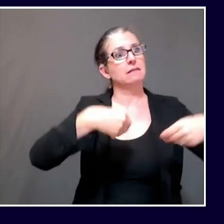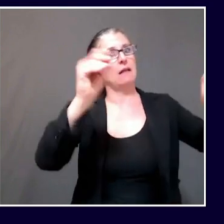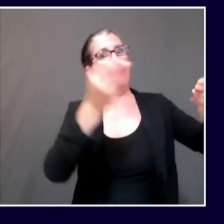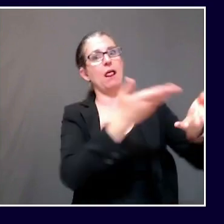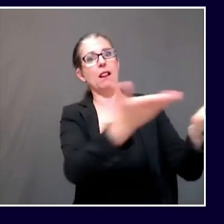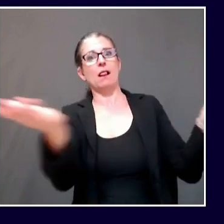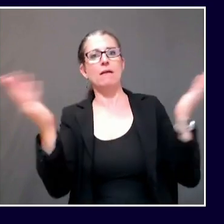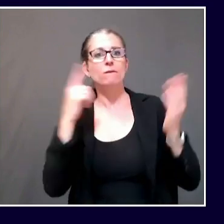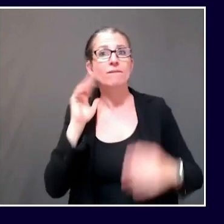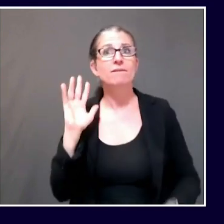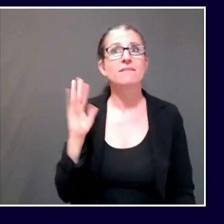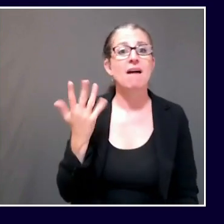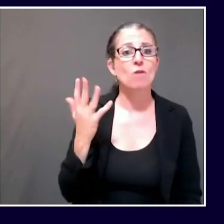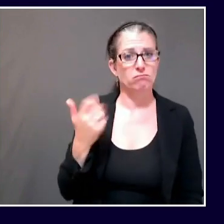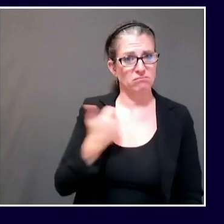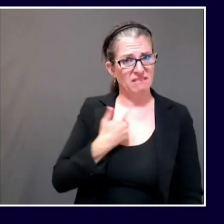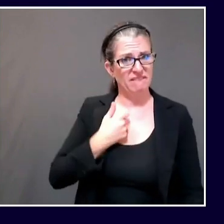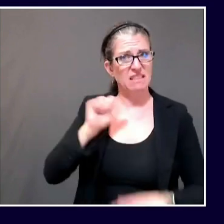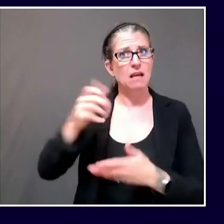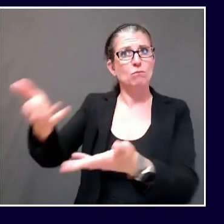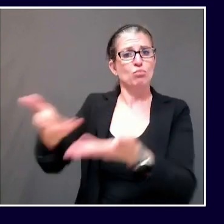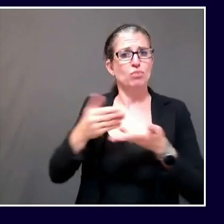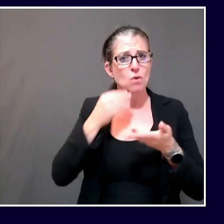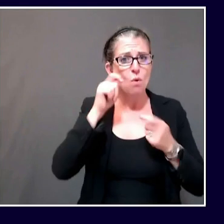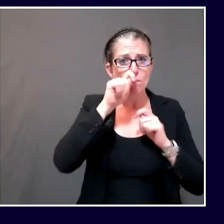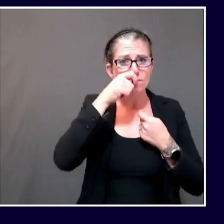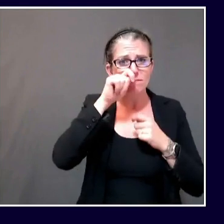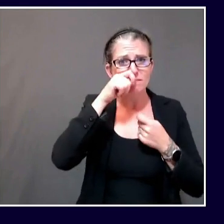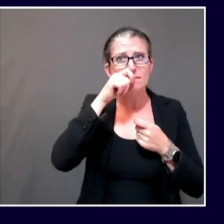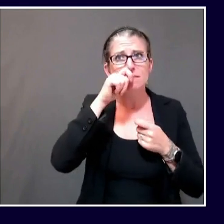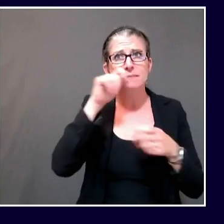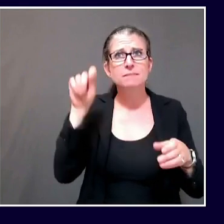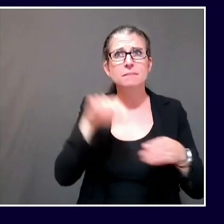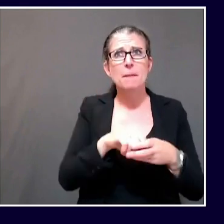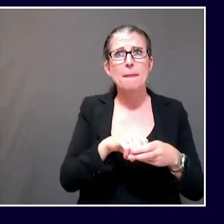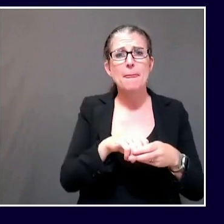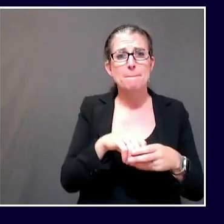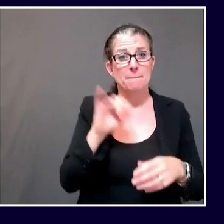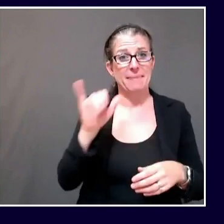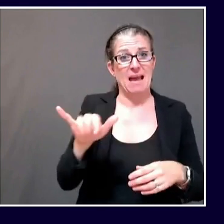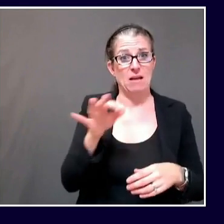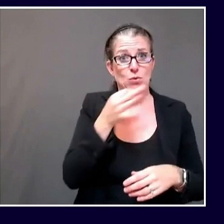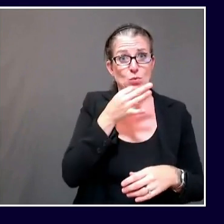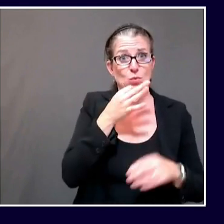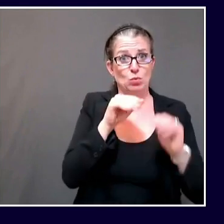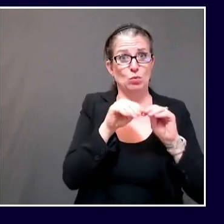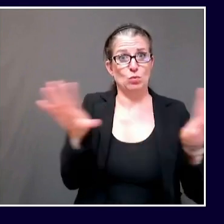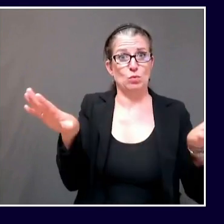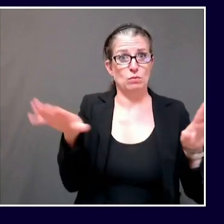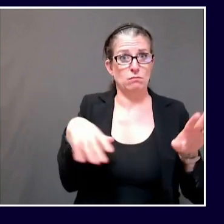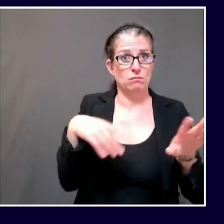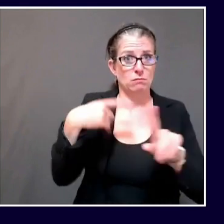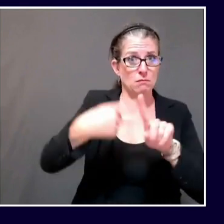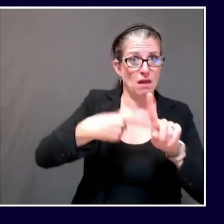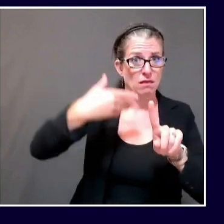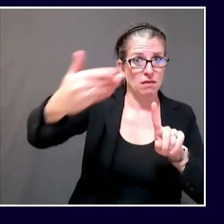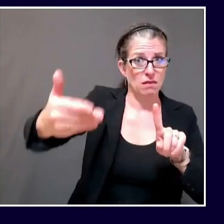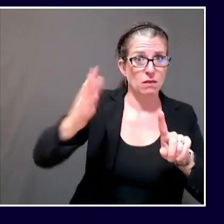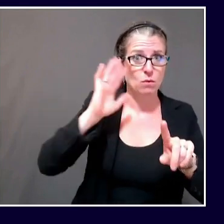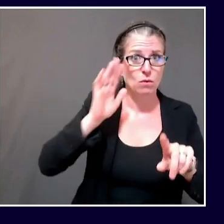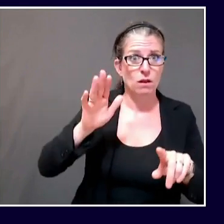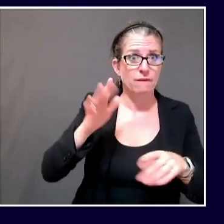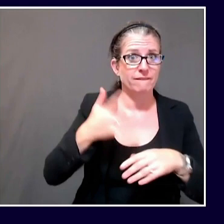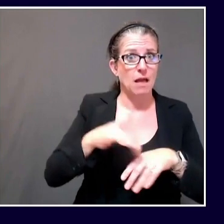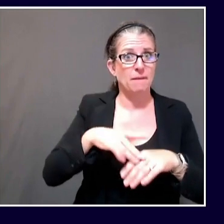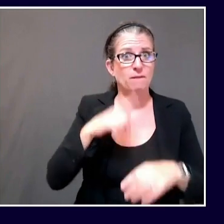that change the testing strategy in Maine at all? Could these be used for schools or workplaces, or do they have a